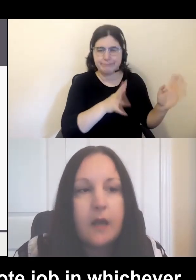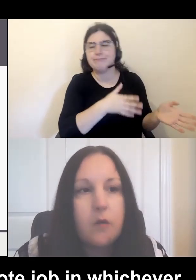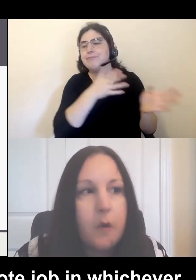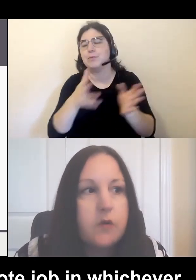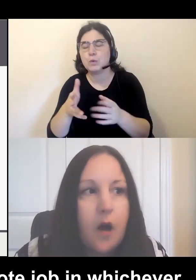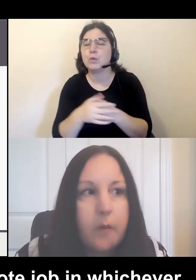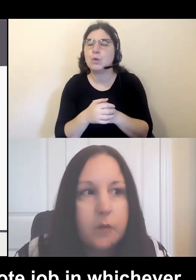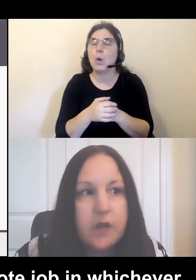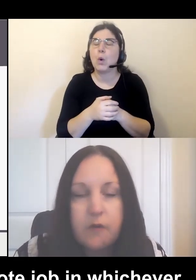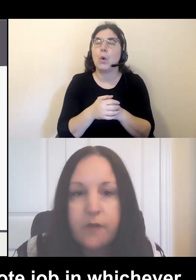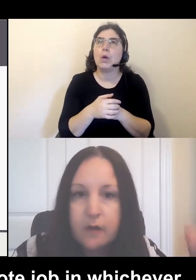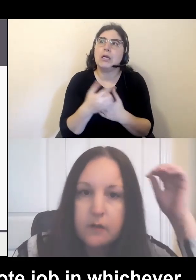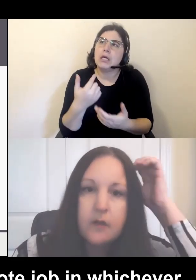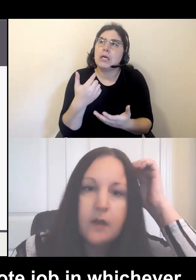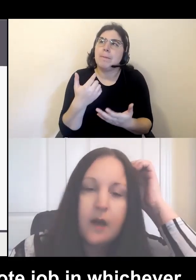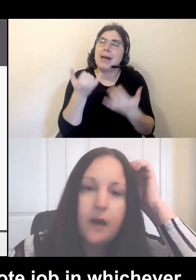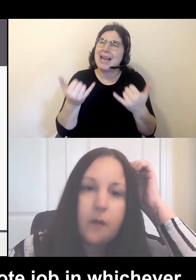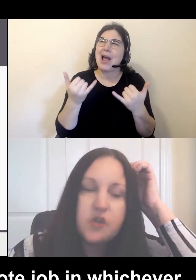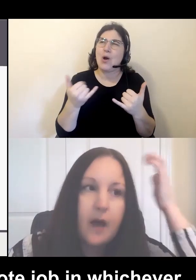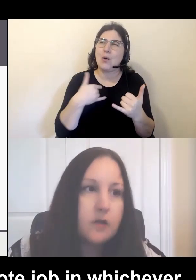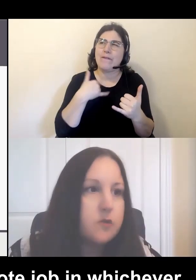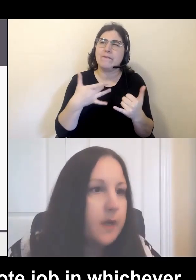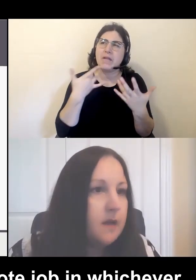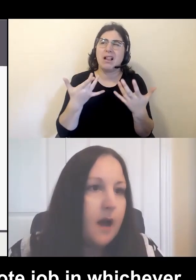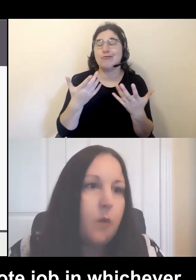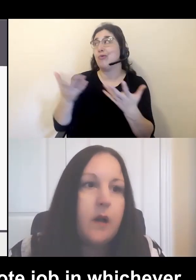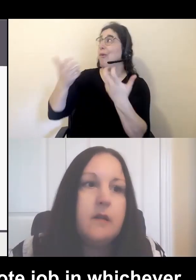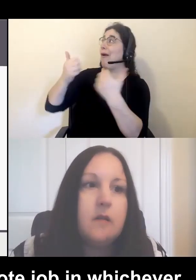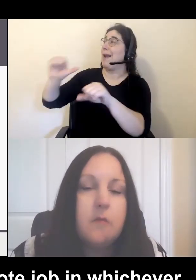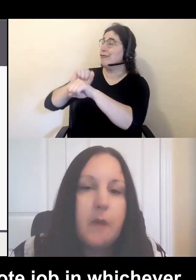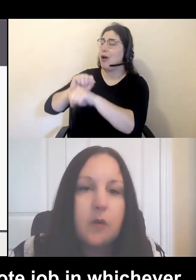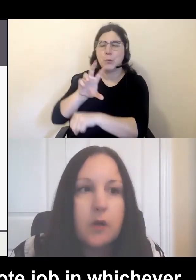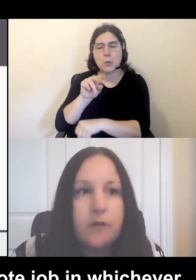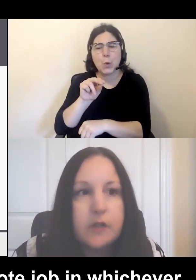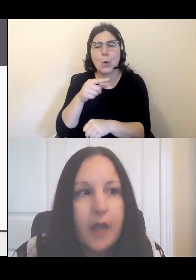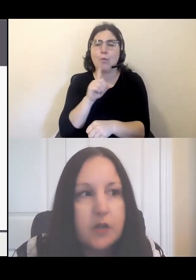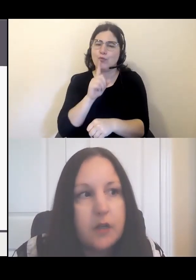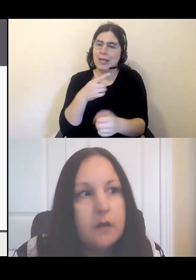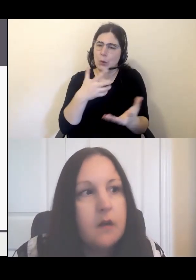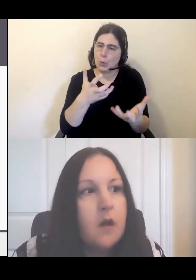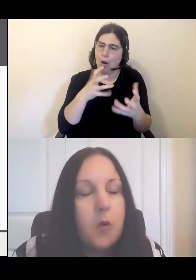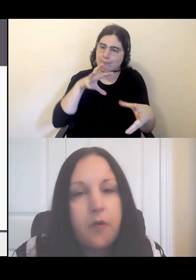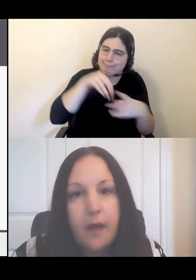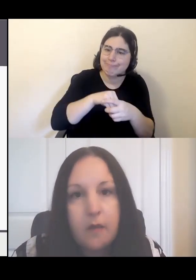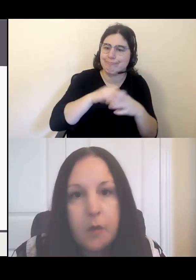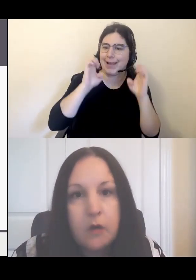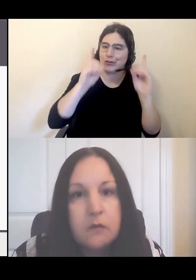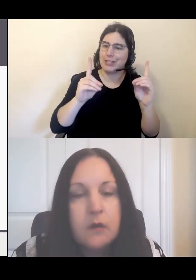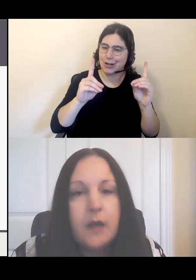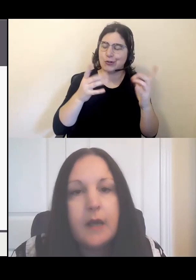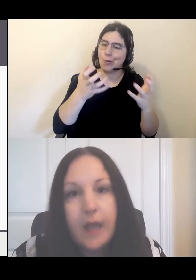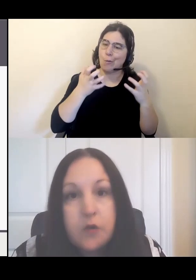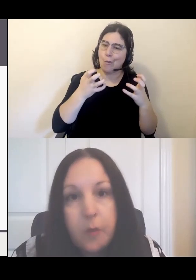want to gain a remote job in whichever field that will challenge me. I want to make the world of education more